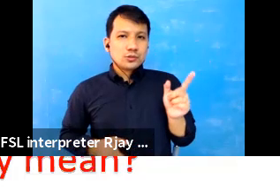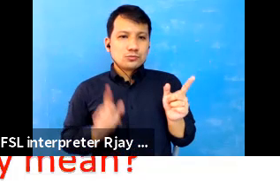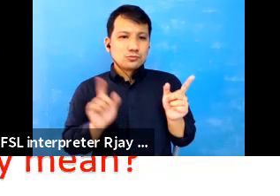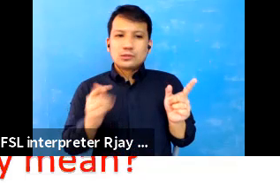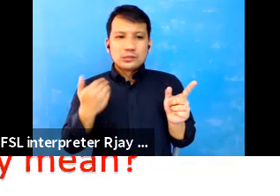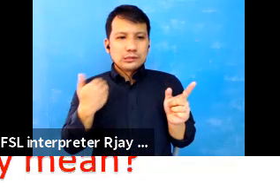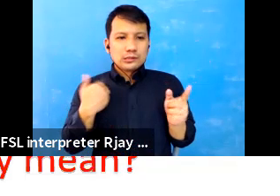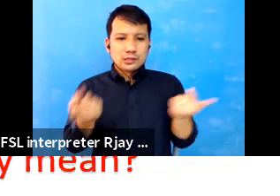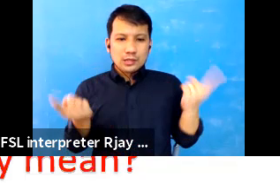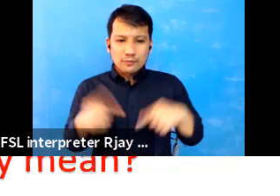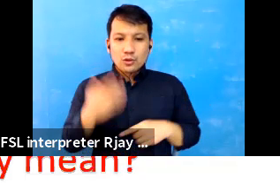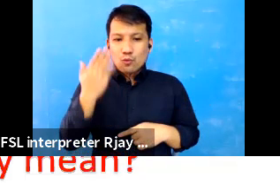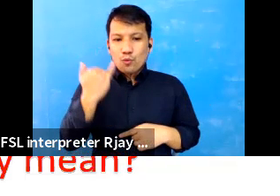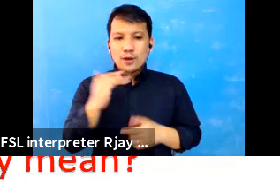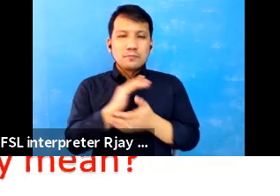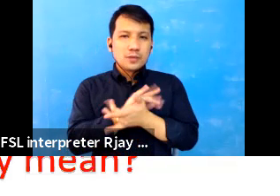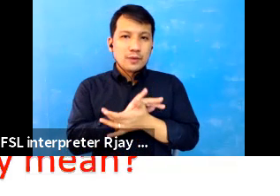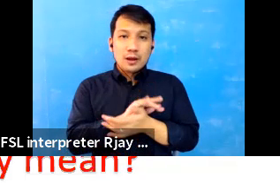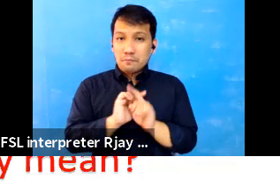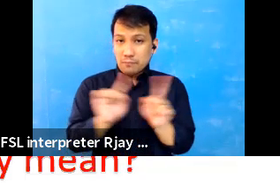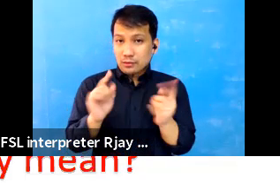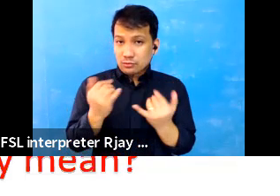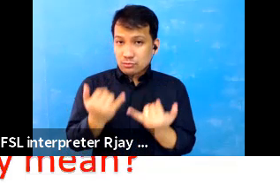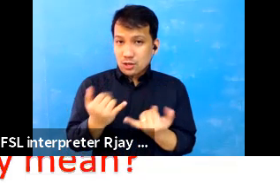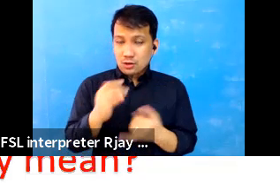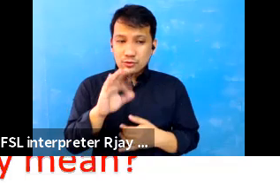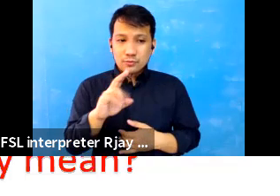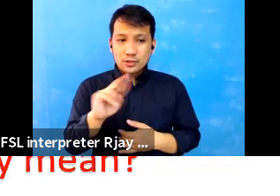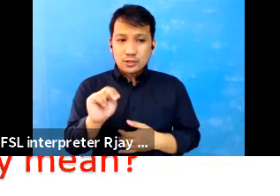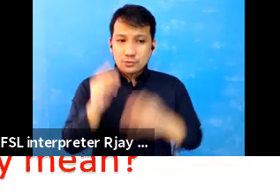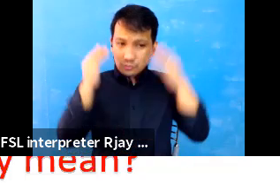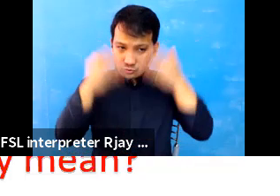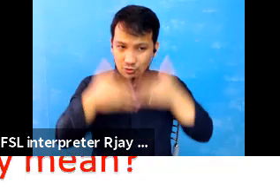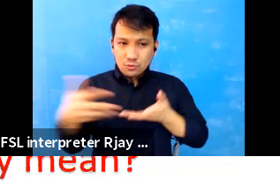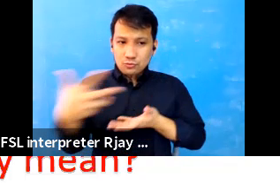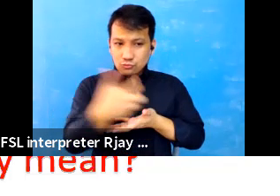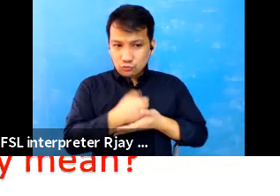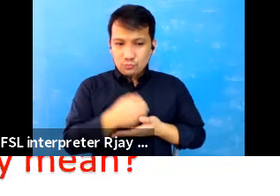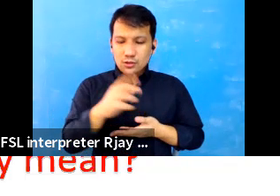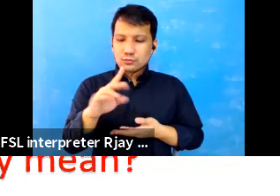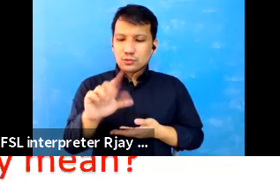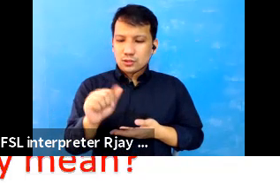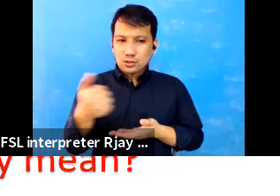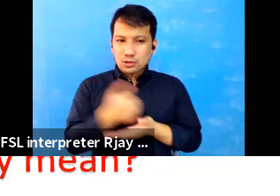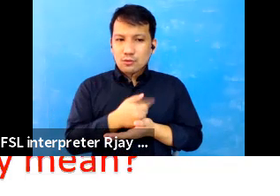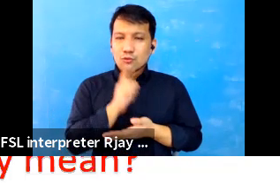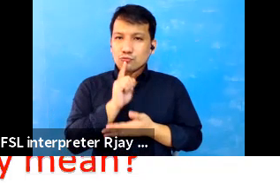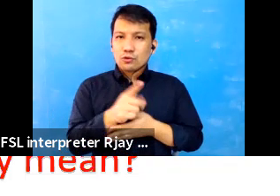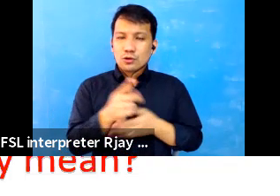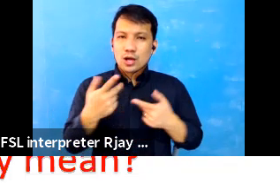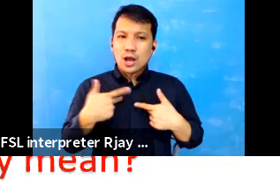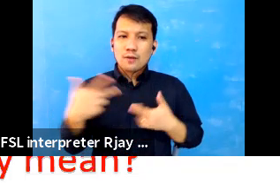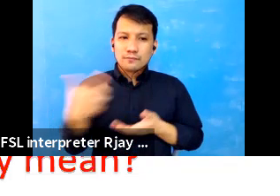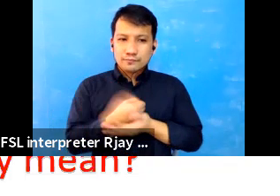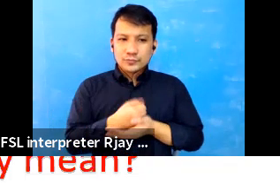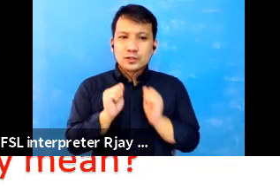through because of the pandemic. But right now, FNRI is on the field collecting data. So very soon we will have data